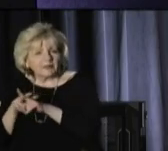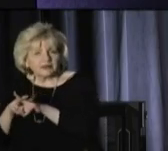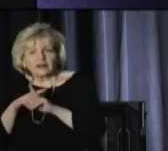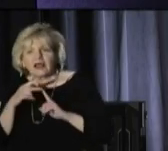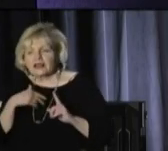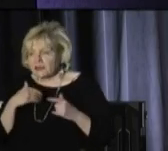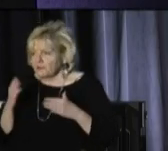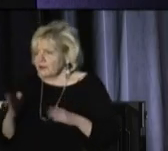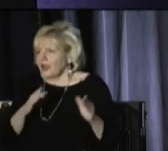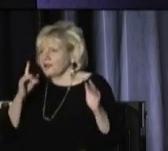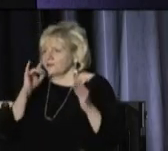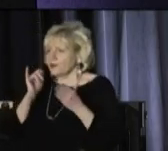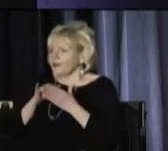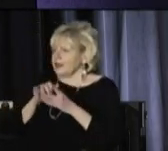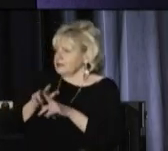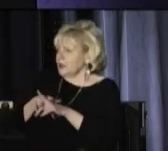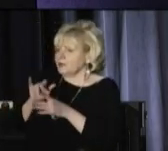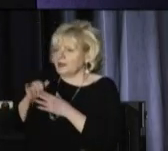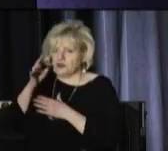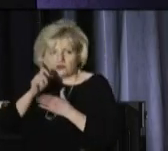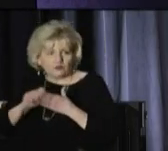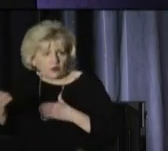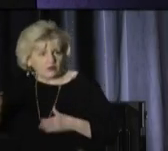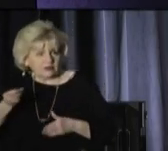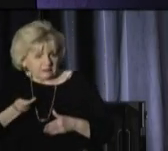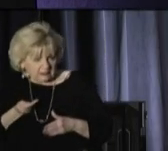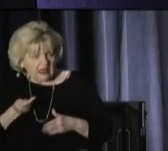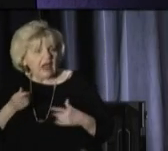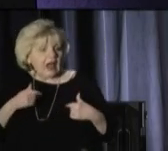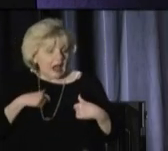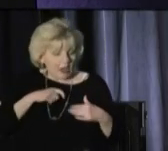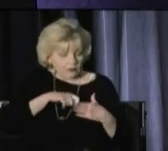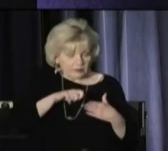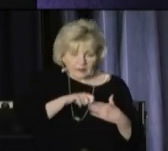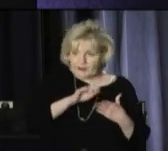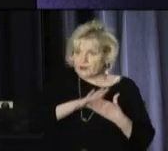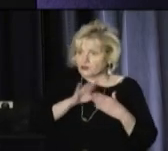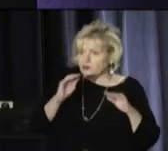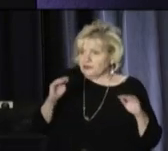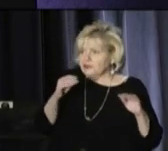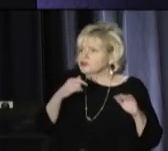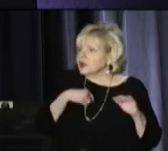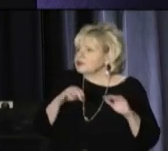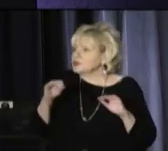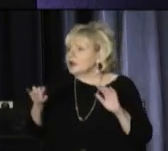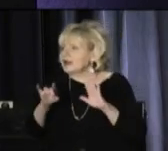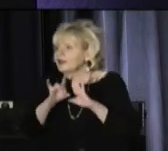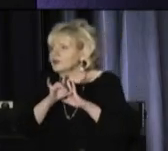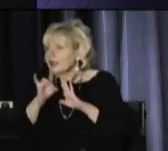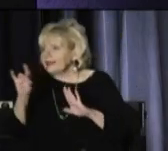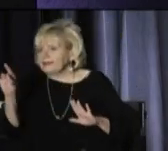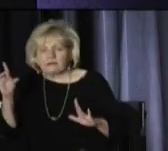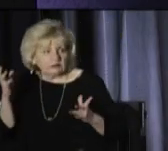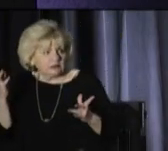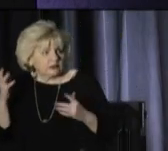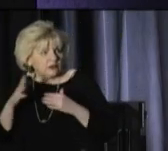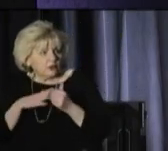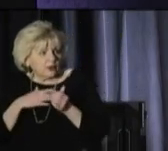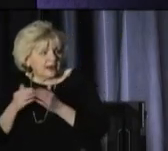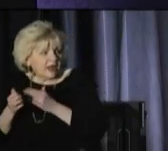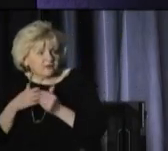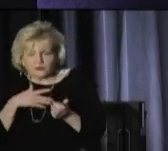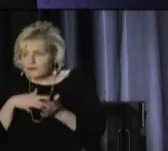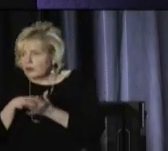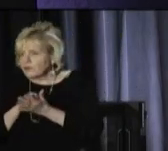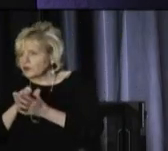planned for the assignment that she wrote was what she turned in. And as I was writing, I'd been a school teacher, I taught eighth grade. I realized no eighth grader would ever turn in such